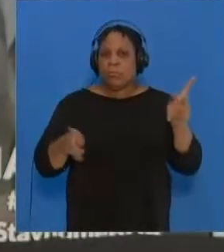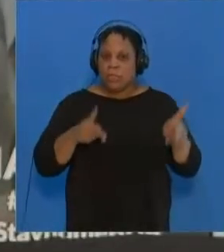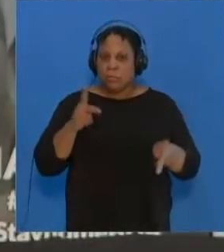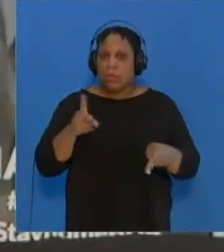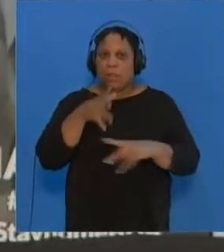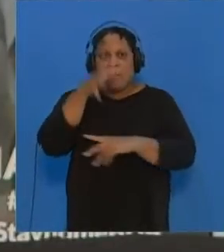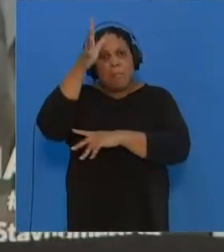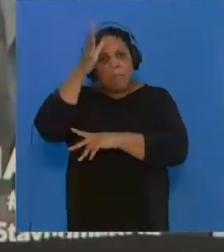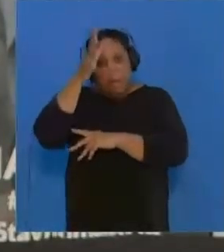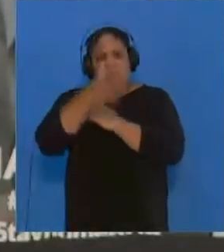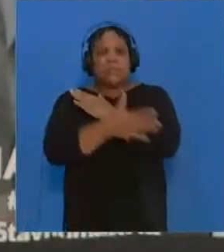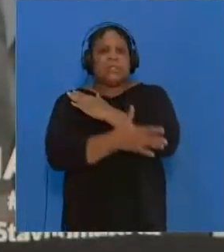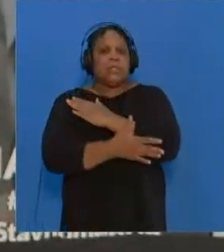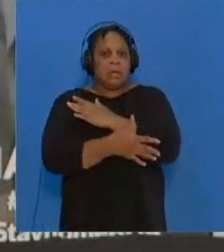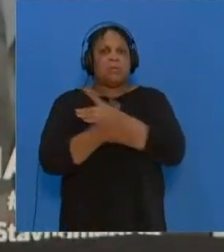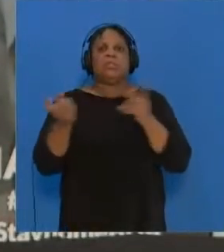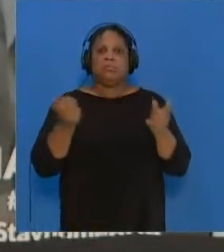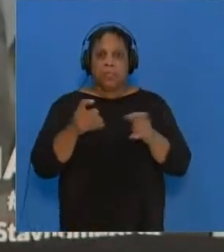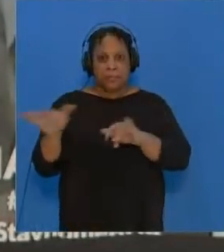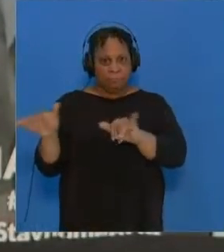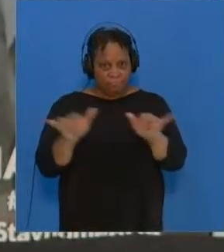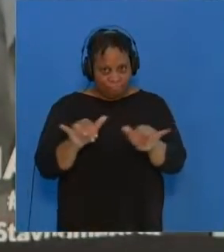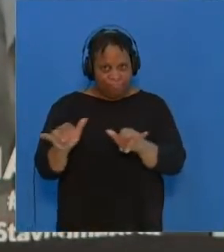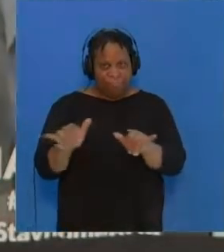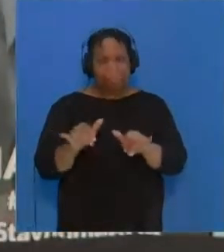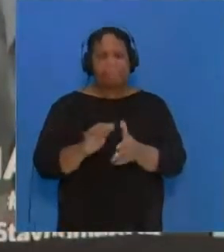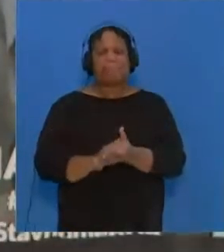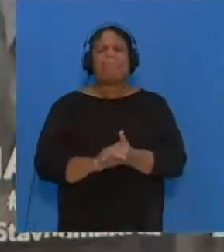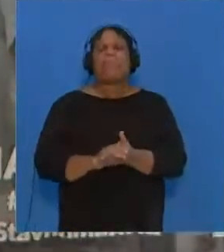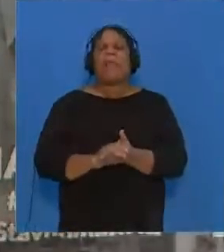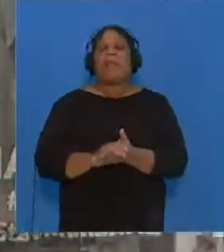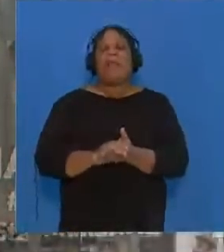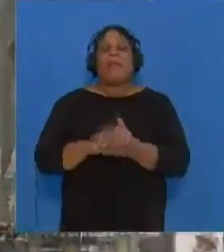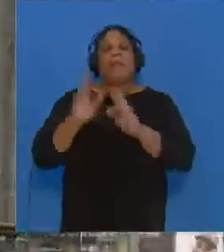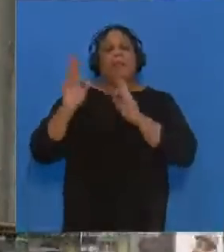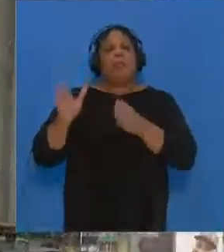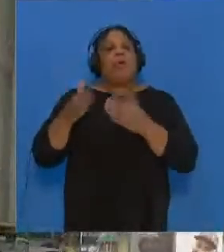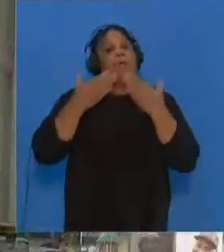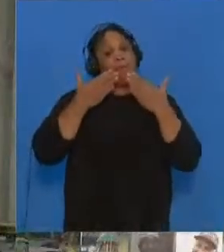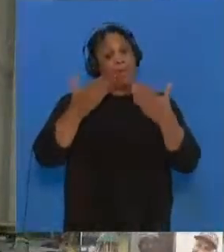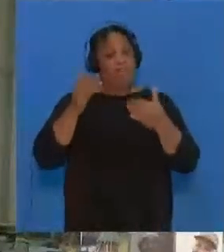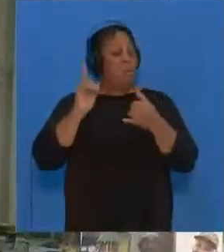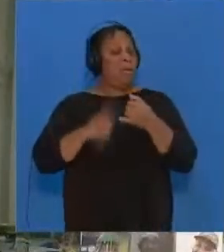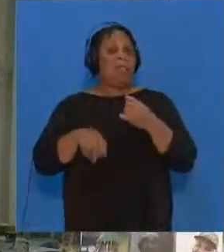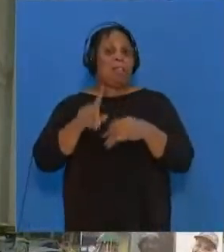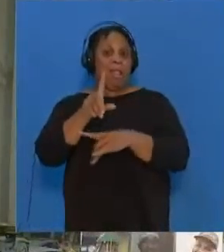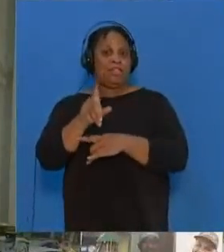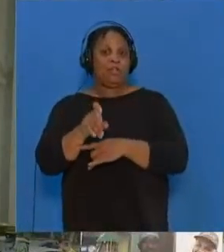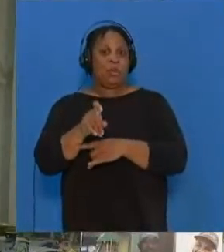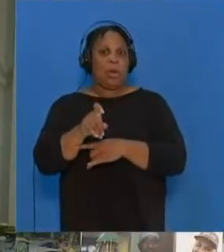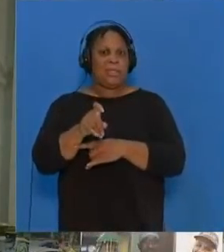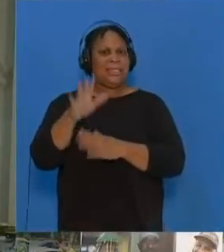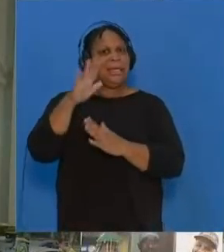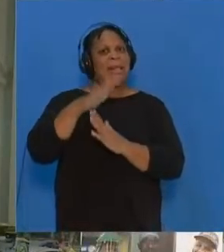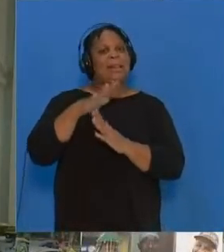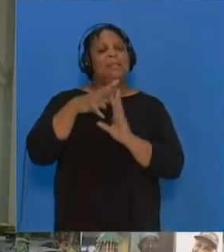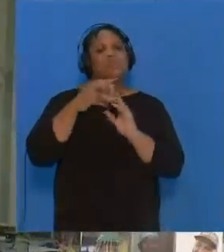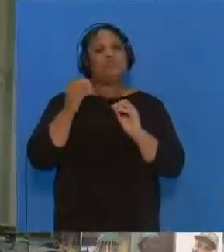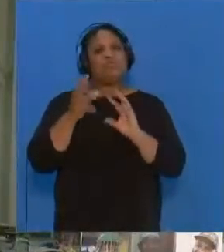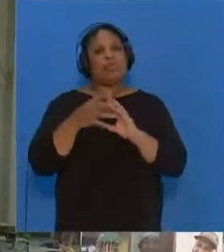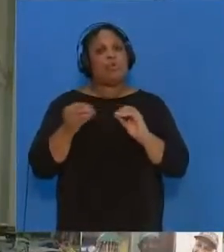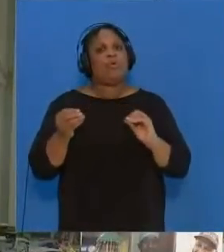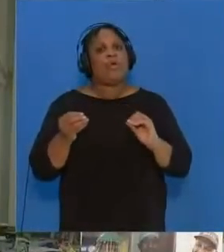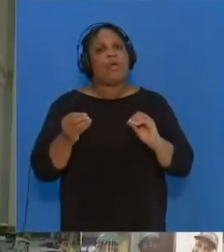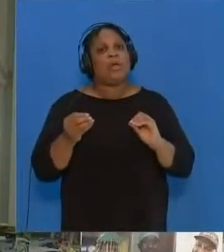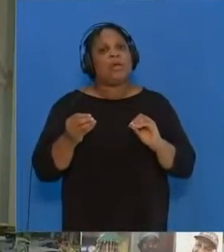parents of this country, and we've managed to do that as well. Thank you very much. My last question, the lead story on